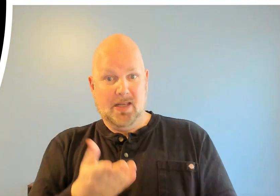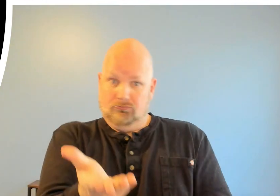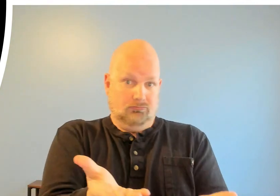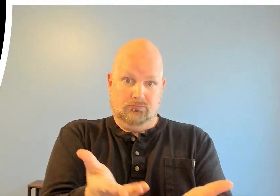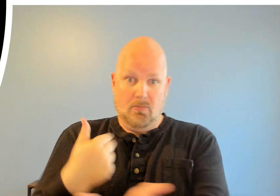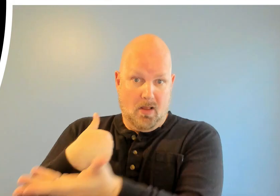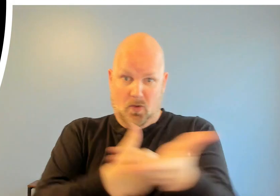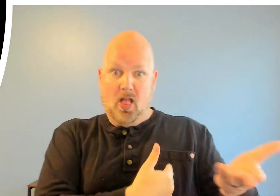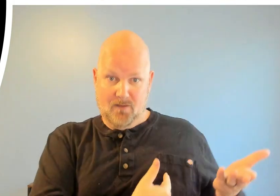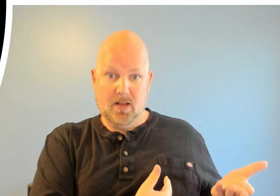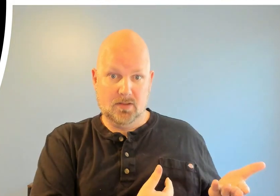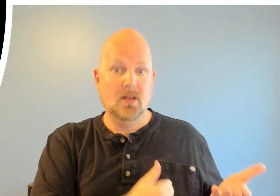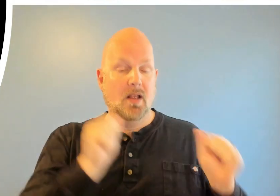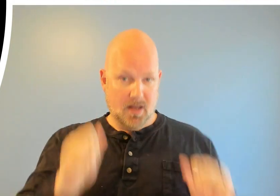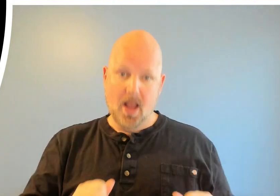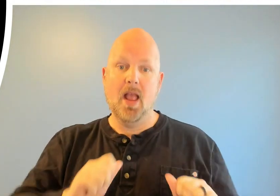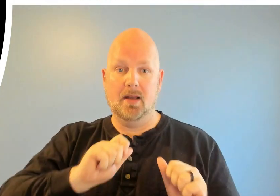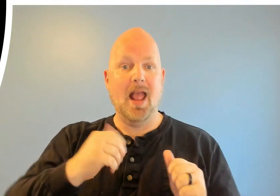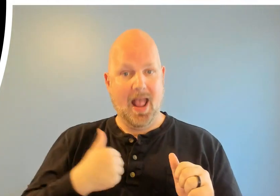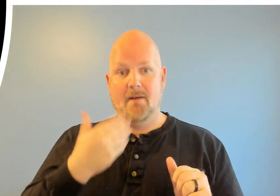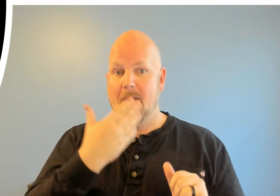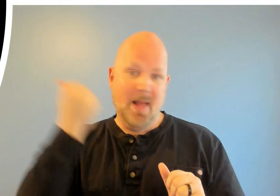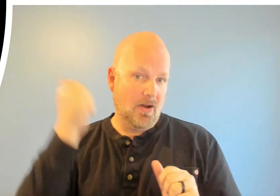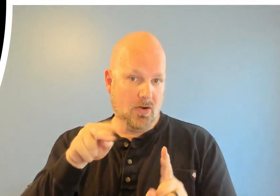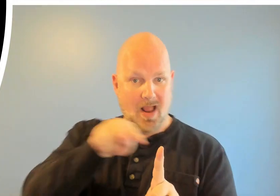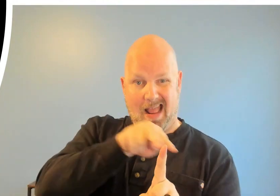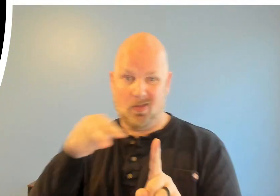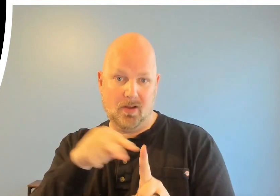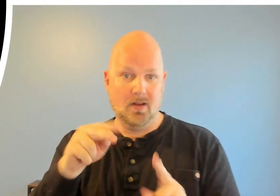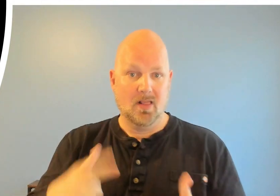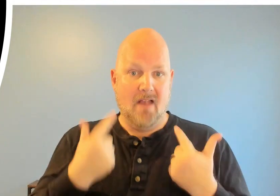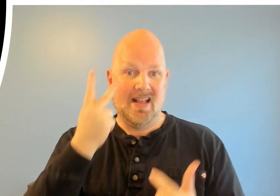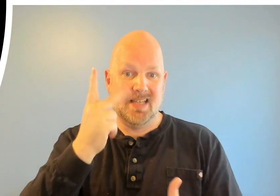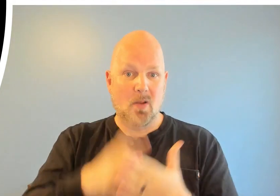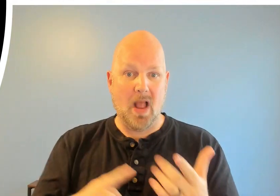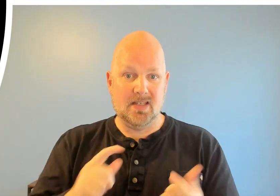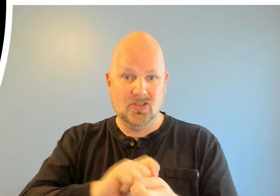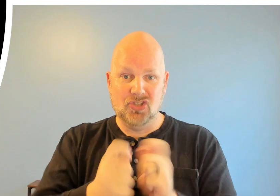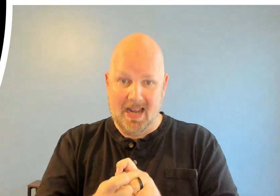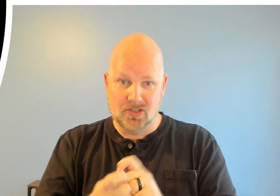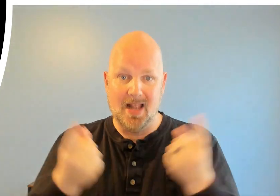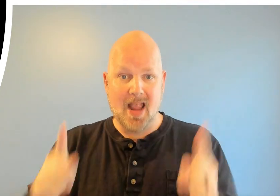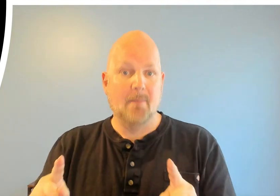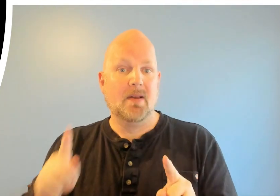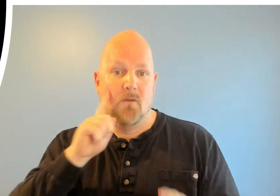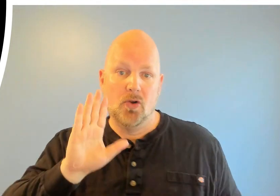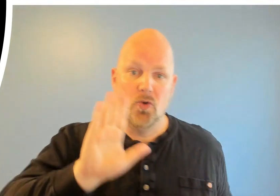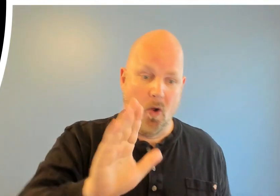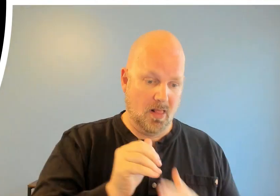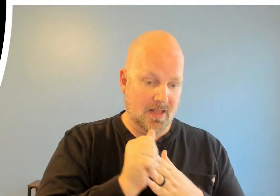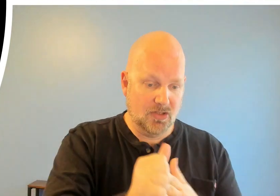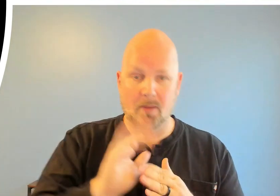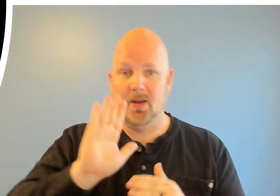maybe you can so you can have that outlook in your own life and see what changes that you may want to make in towards